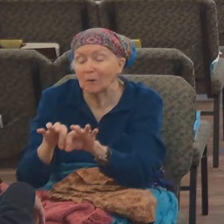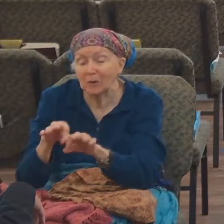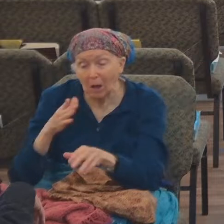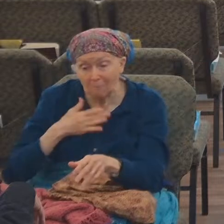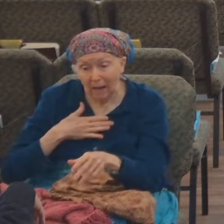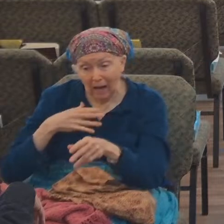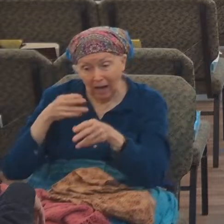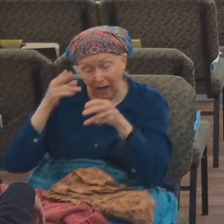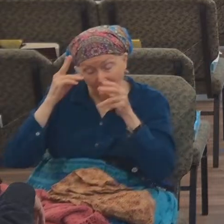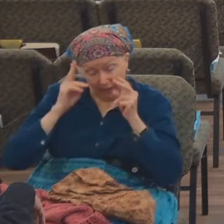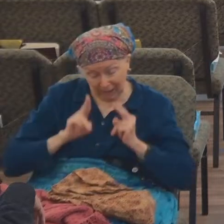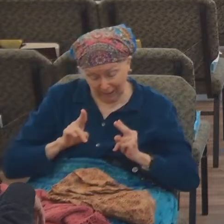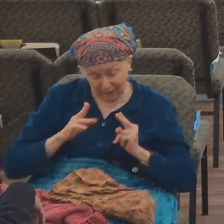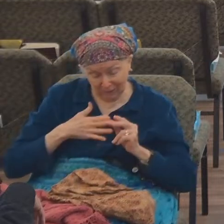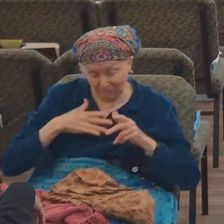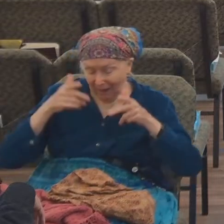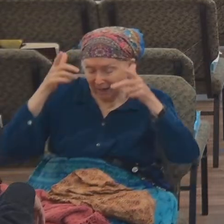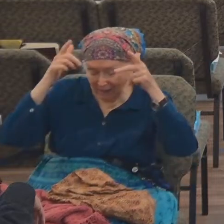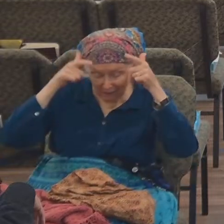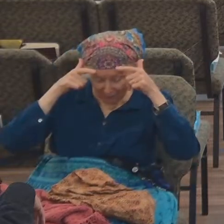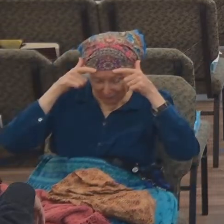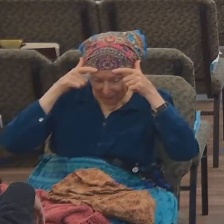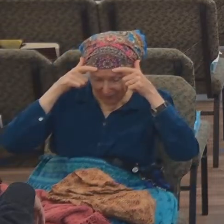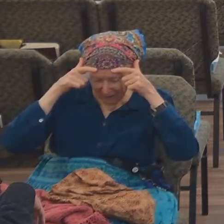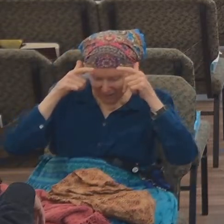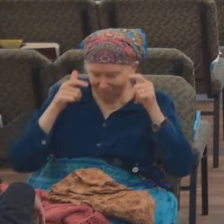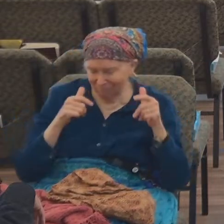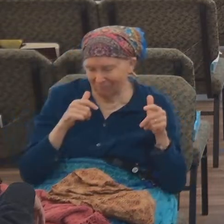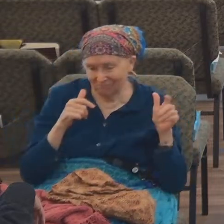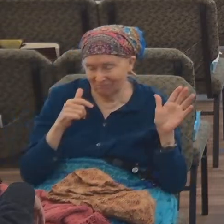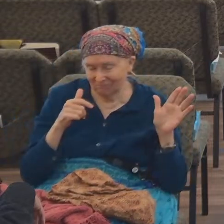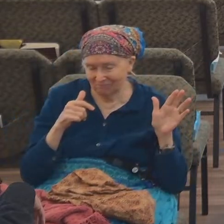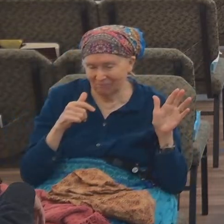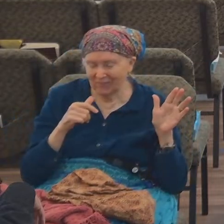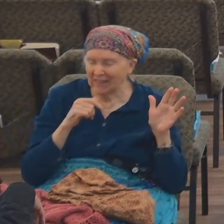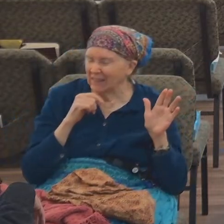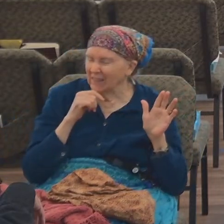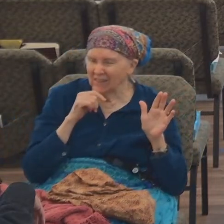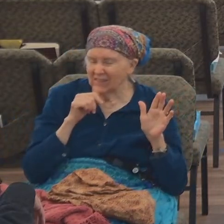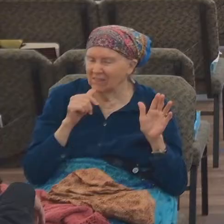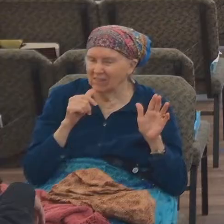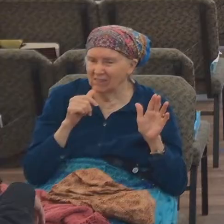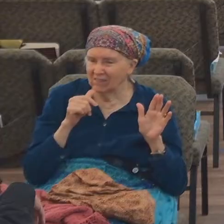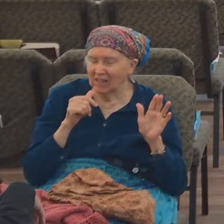honor, my crown, he says, is not. Let's think back